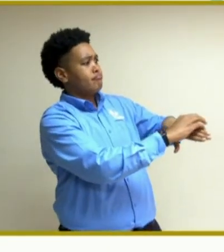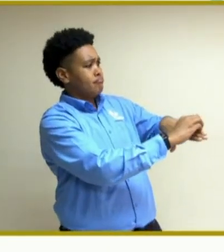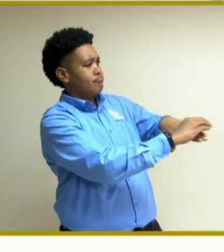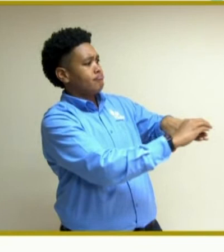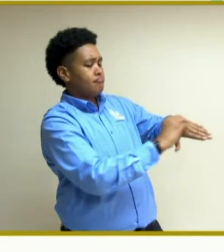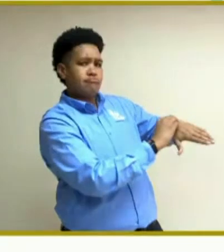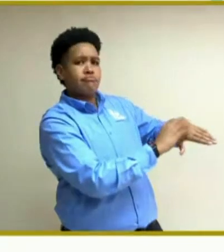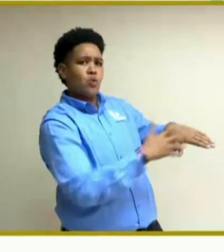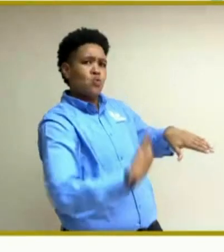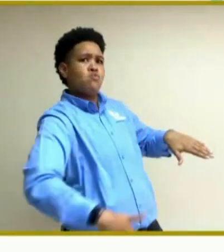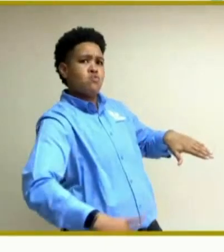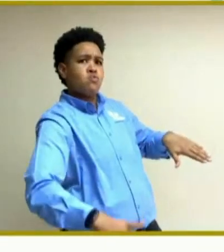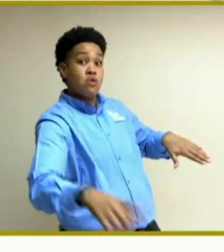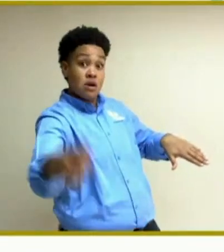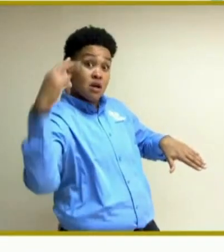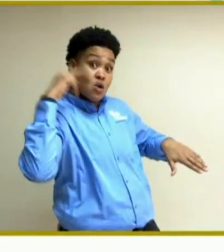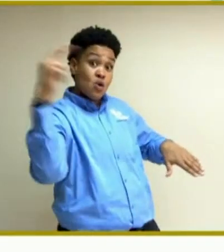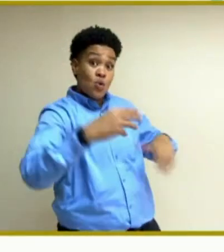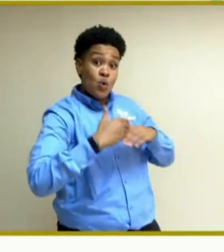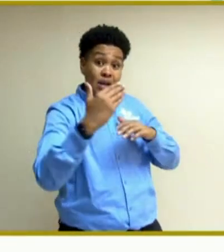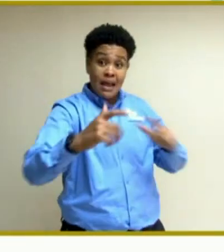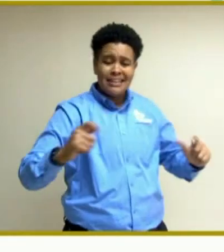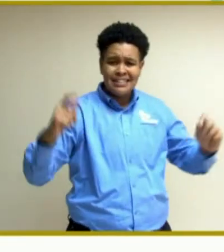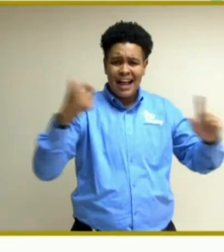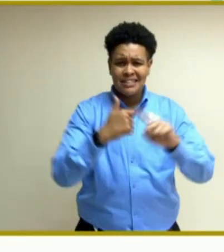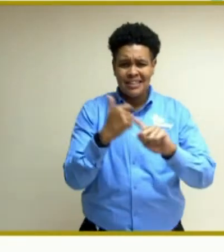the next slide with the reproductive rates